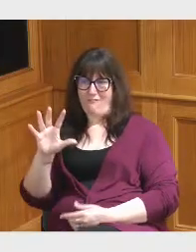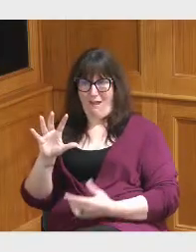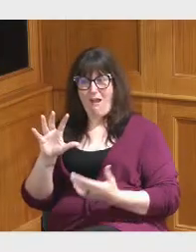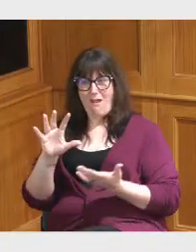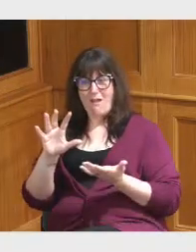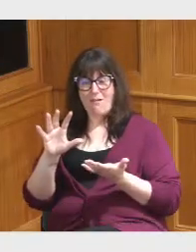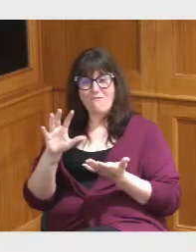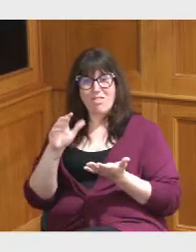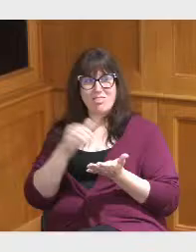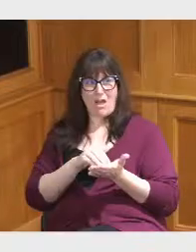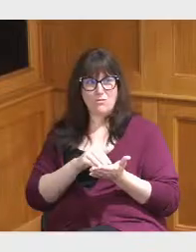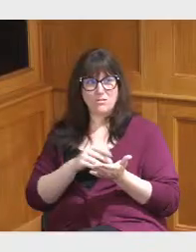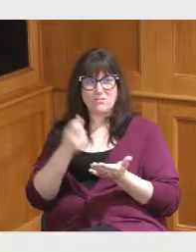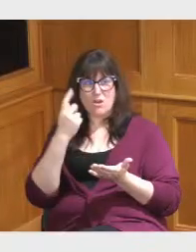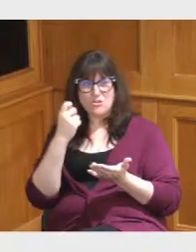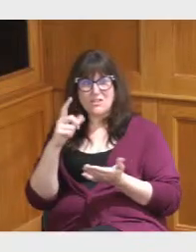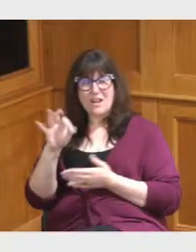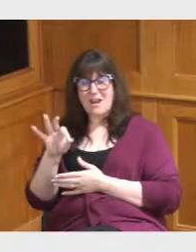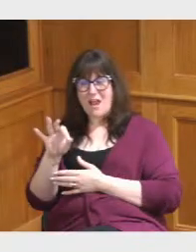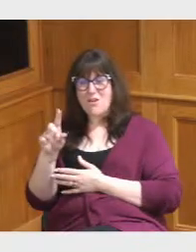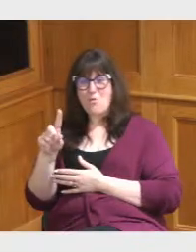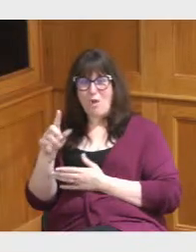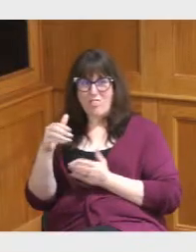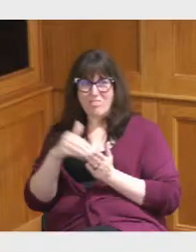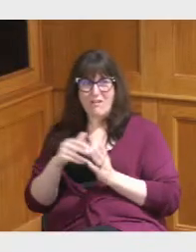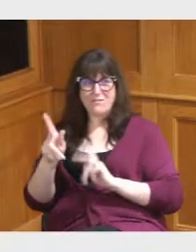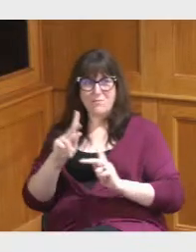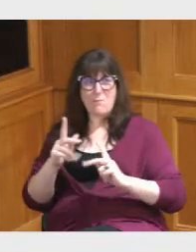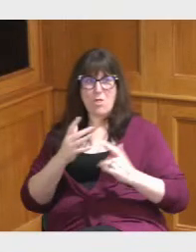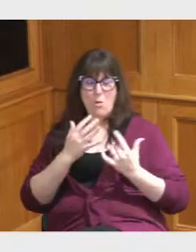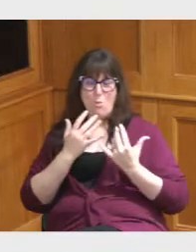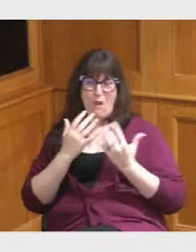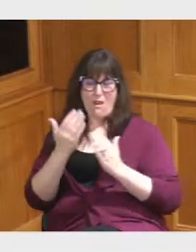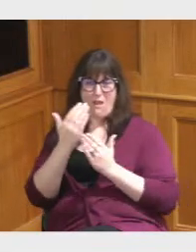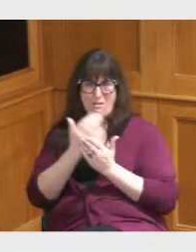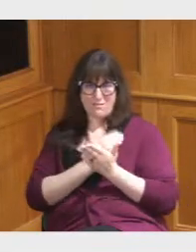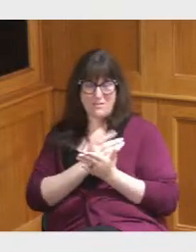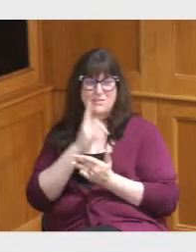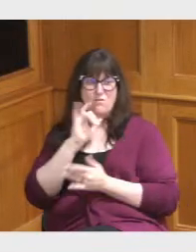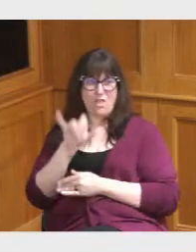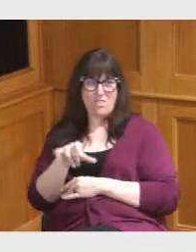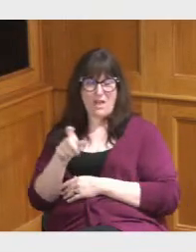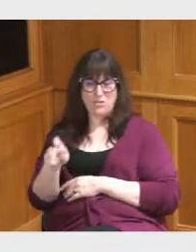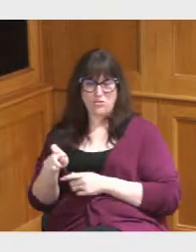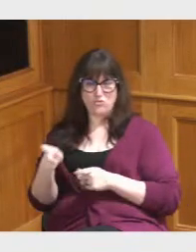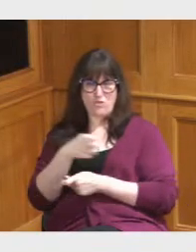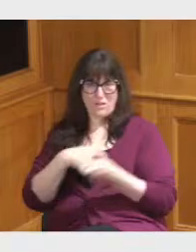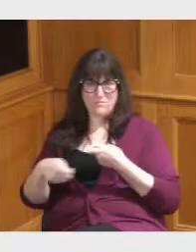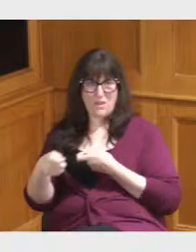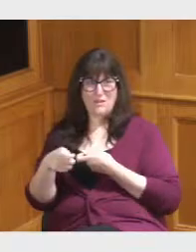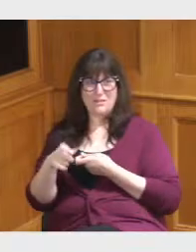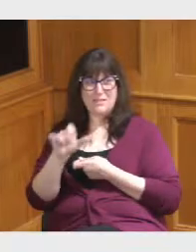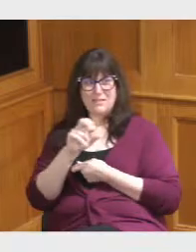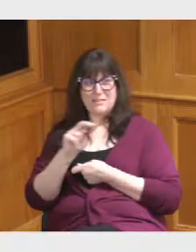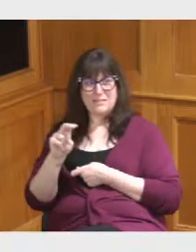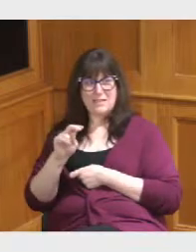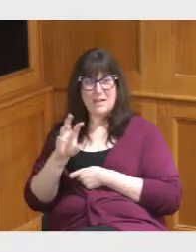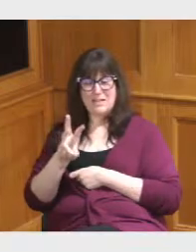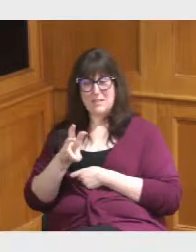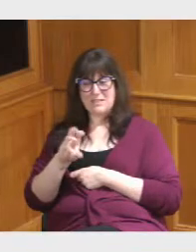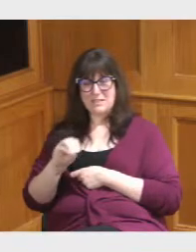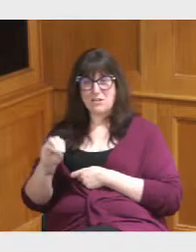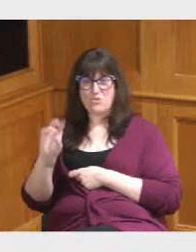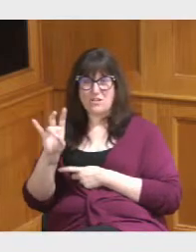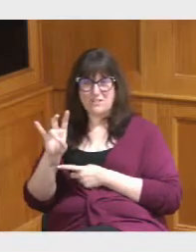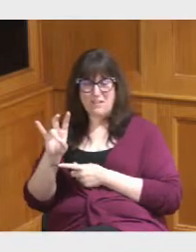Over 91,000 people across the nation are waiting for a kidney transplant. Within the Cincinnati region, there are 607